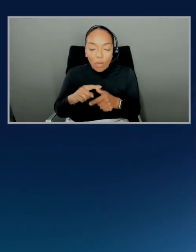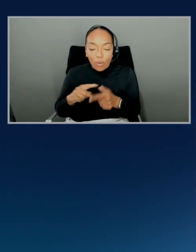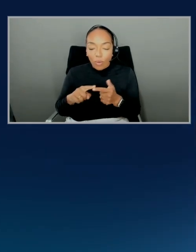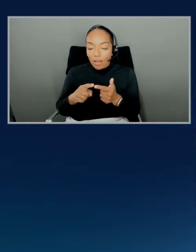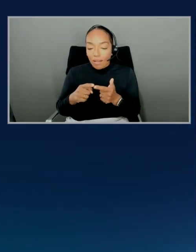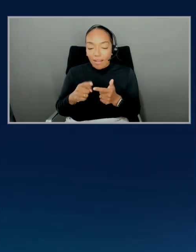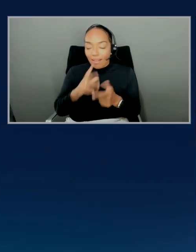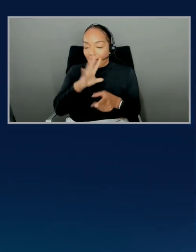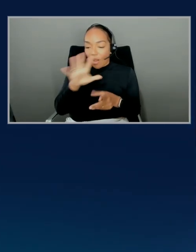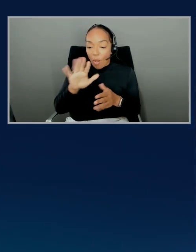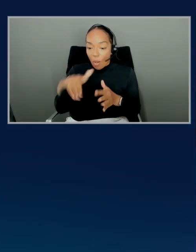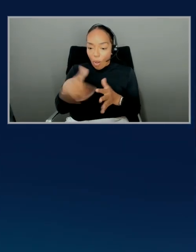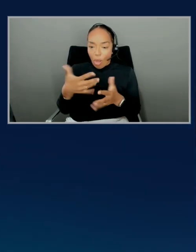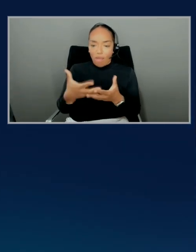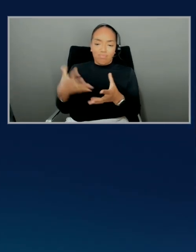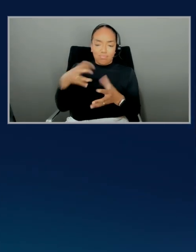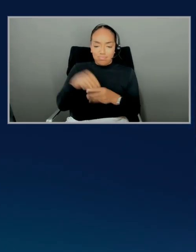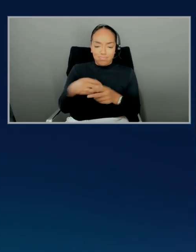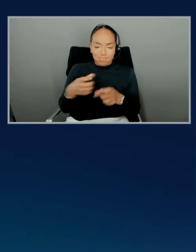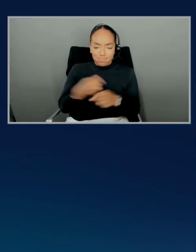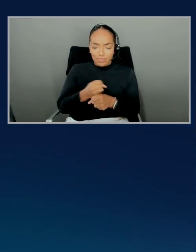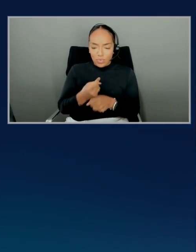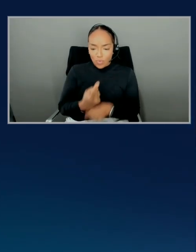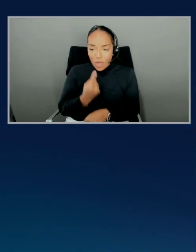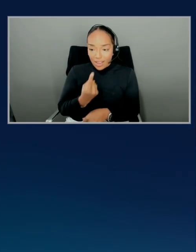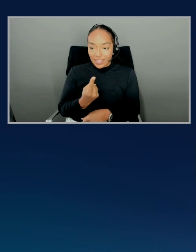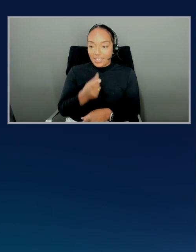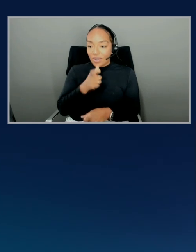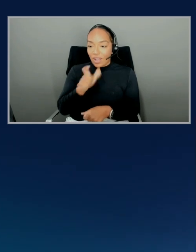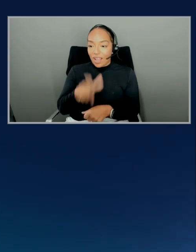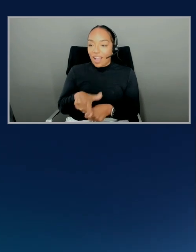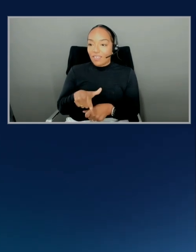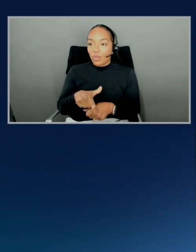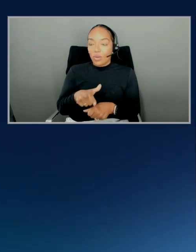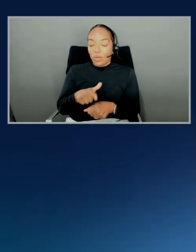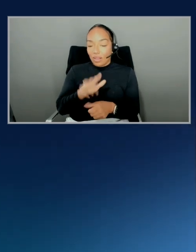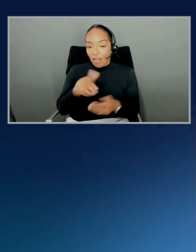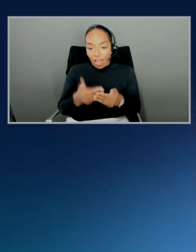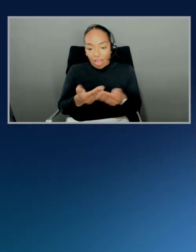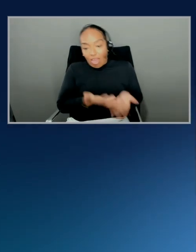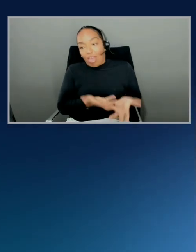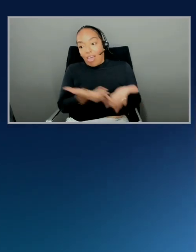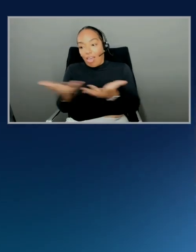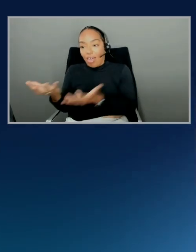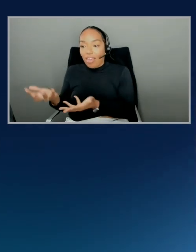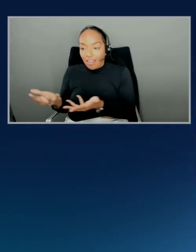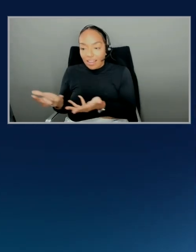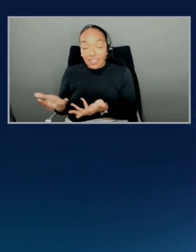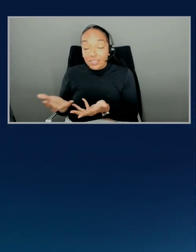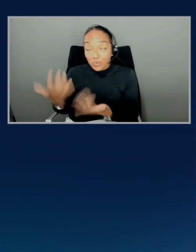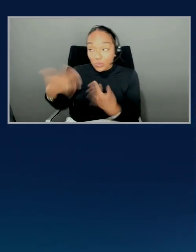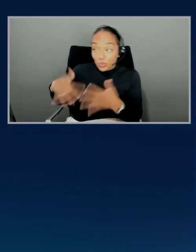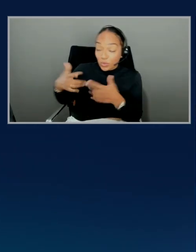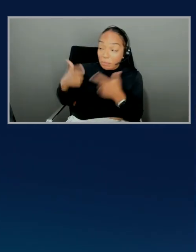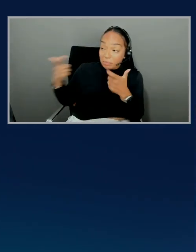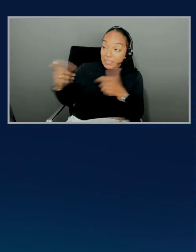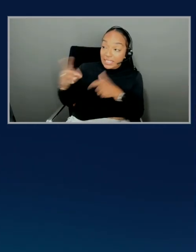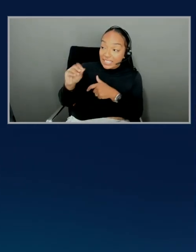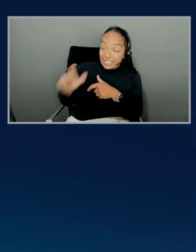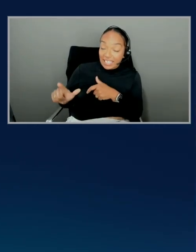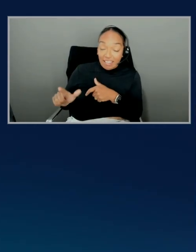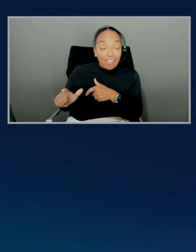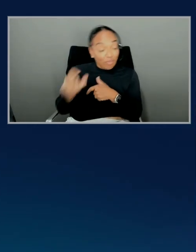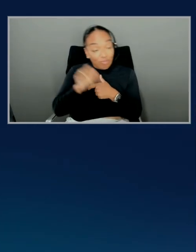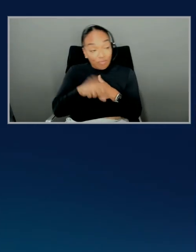compress that, modernize it so you don't have to take the whole rig with you. That's It's a big deal. It's revolutionary. There's no other way to put it.